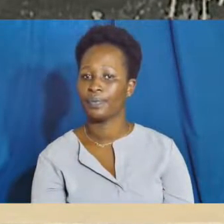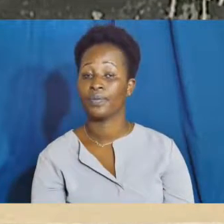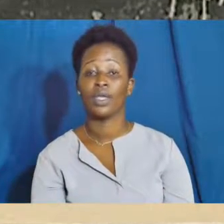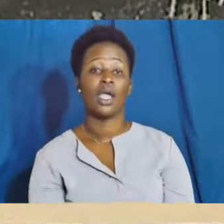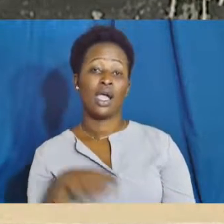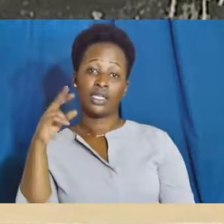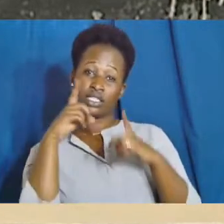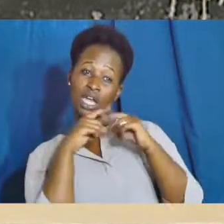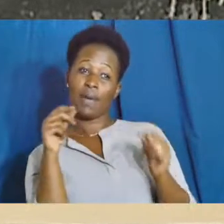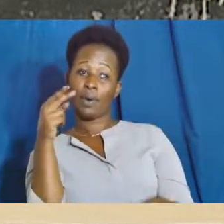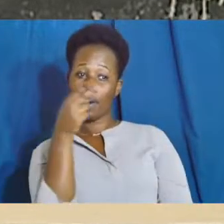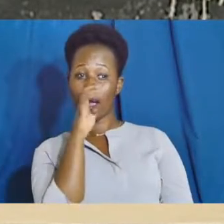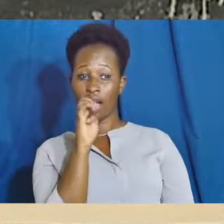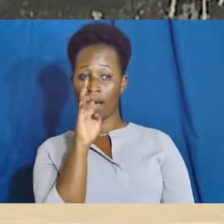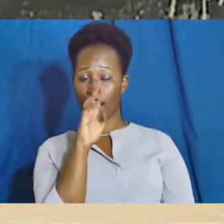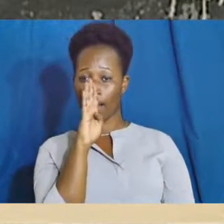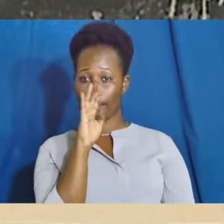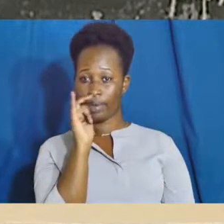Herbivore means